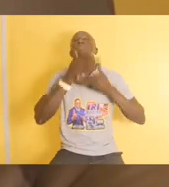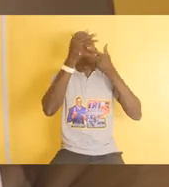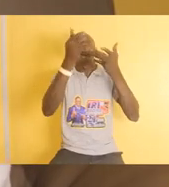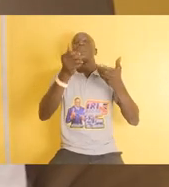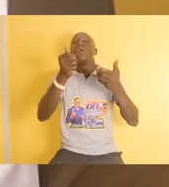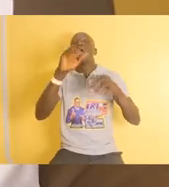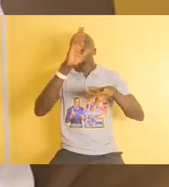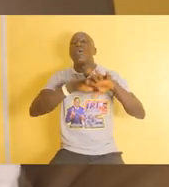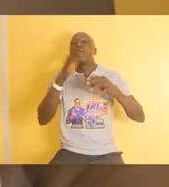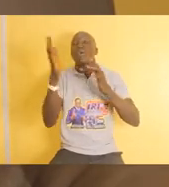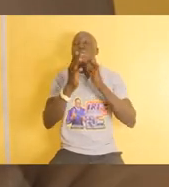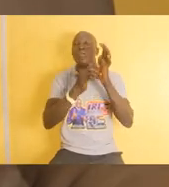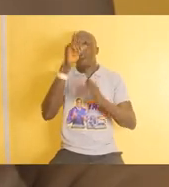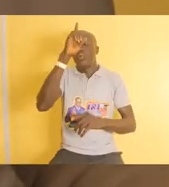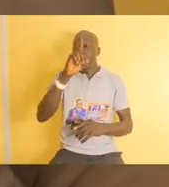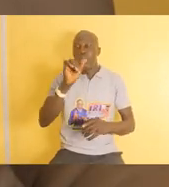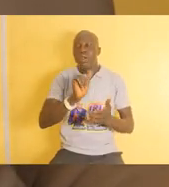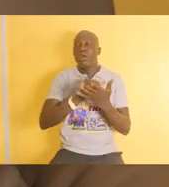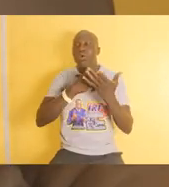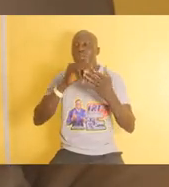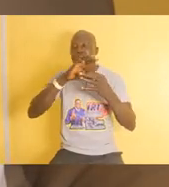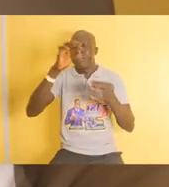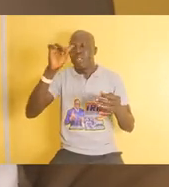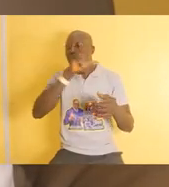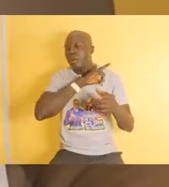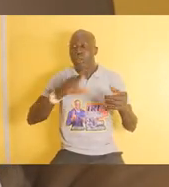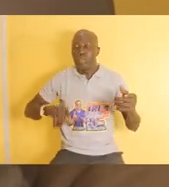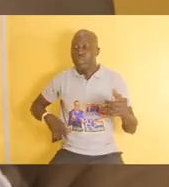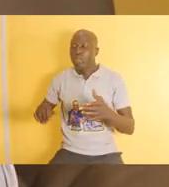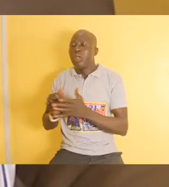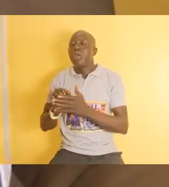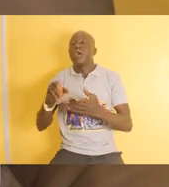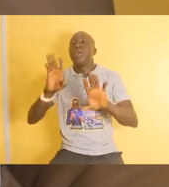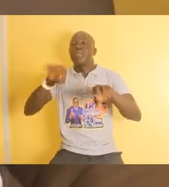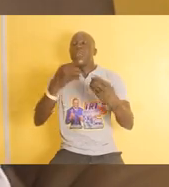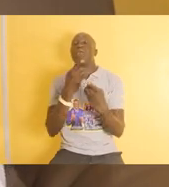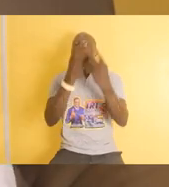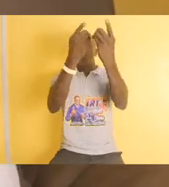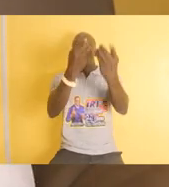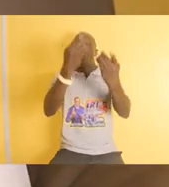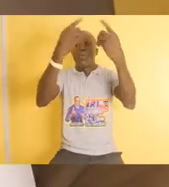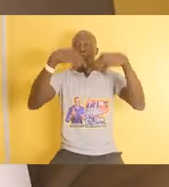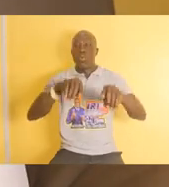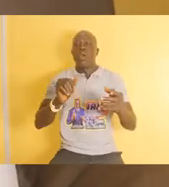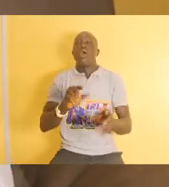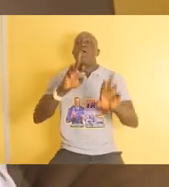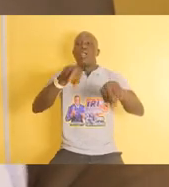You will shout. Call the name of Jesus. Call the Spirit. Lord, give me reward,